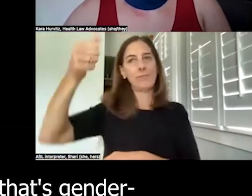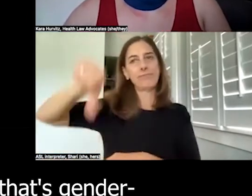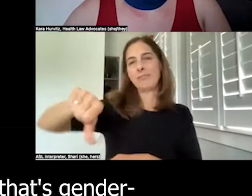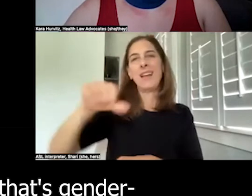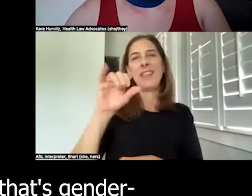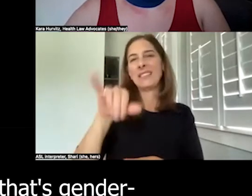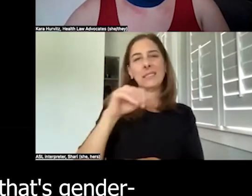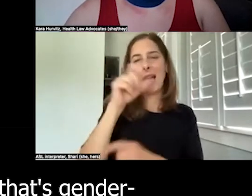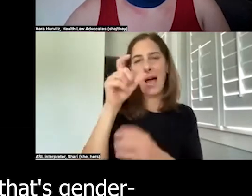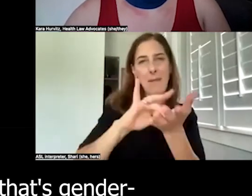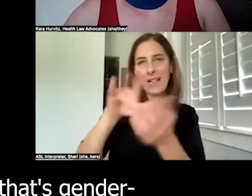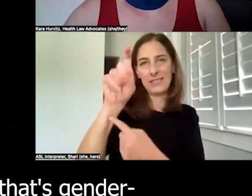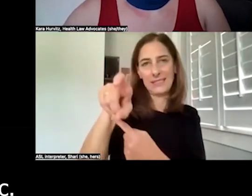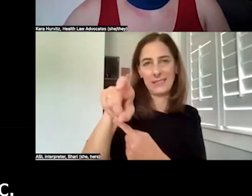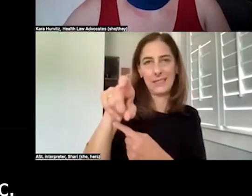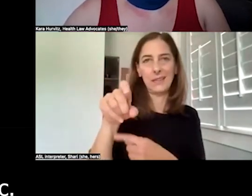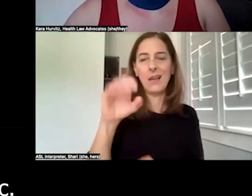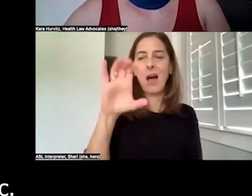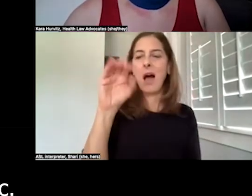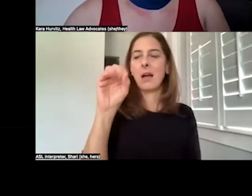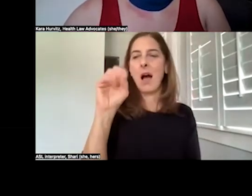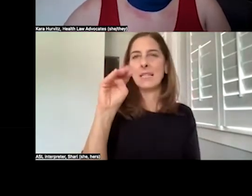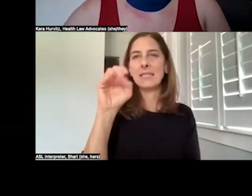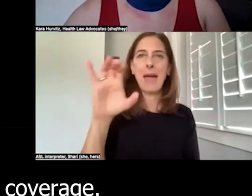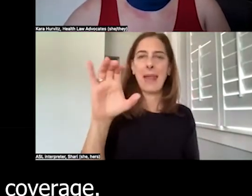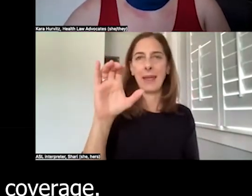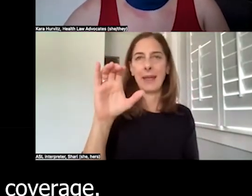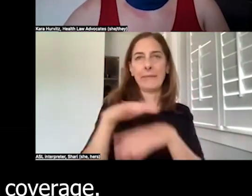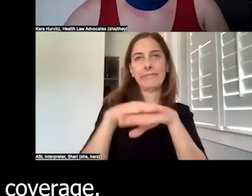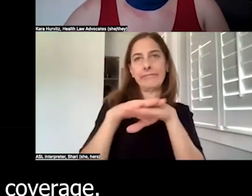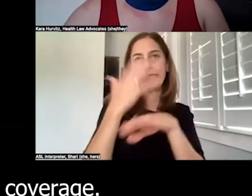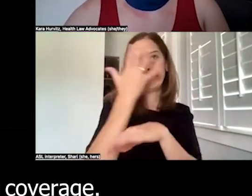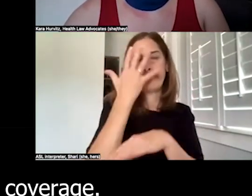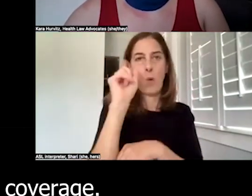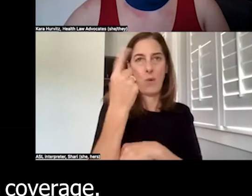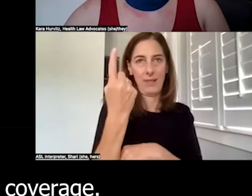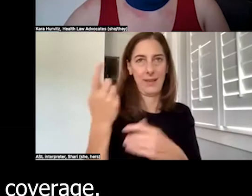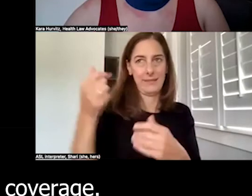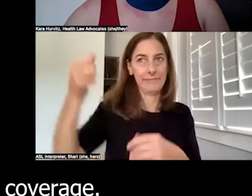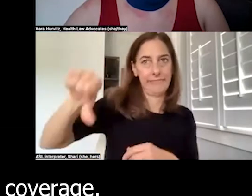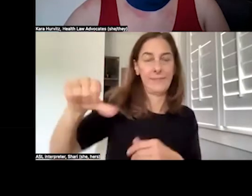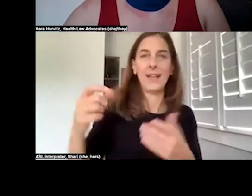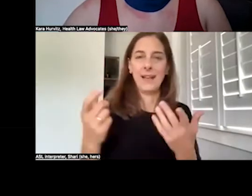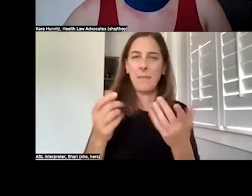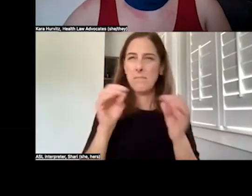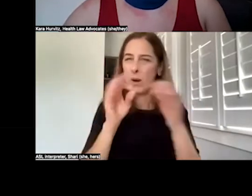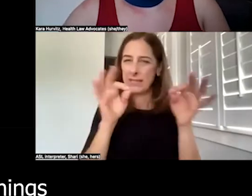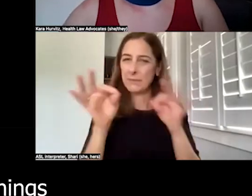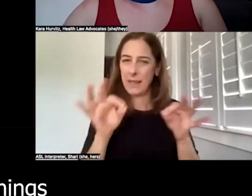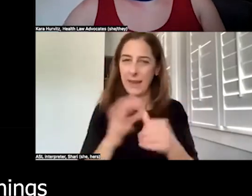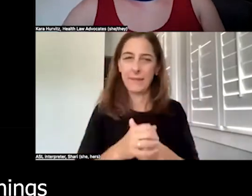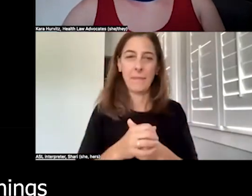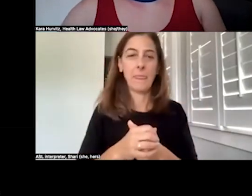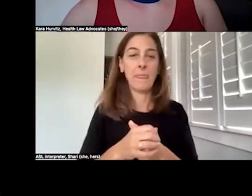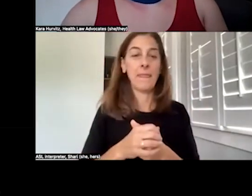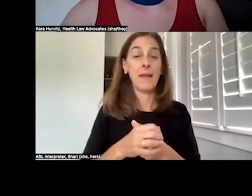is not an issue that's gender affirming care specific. It's required for a lot of types of insurance coverage, and it